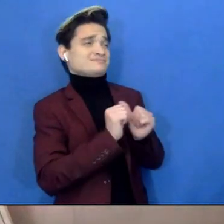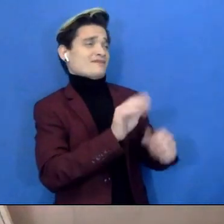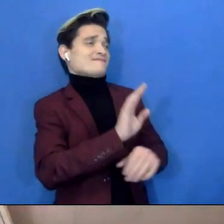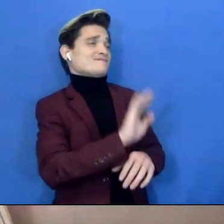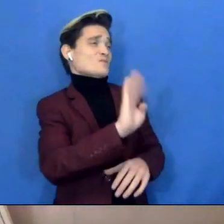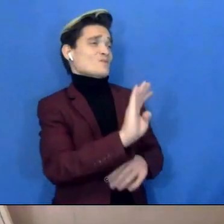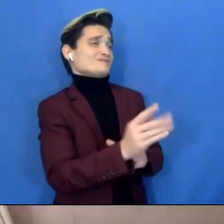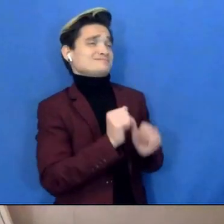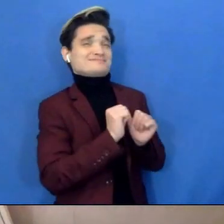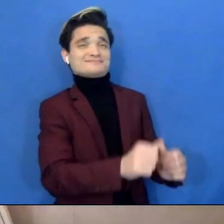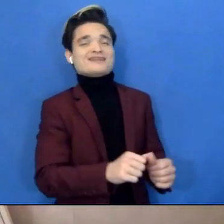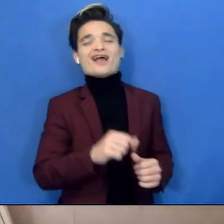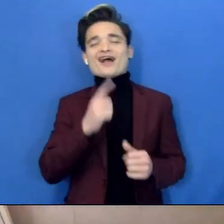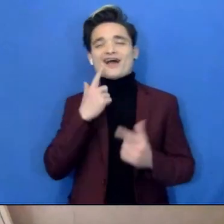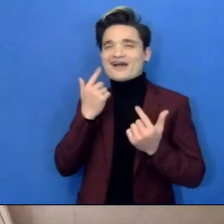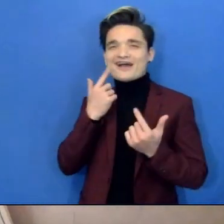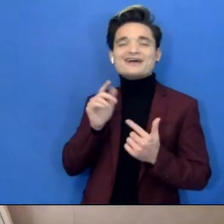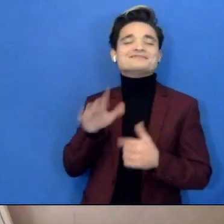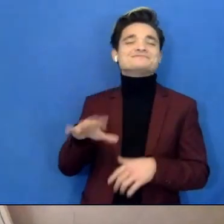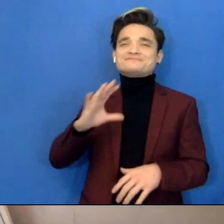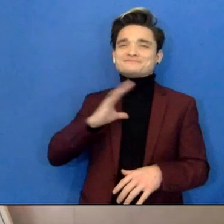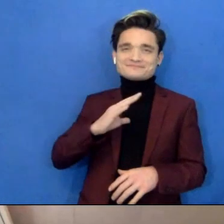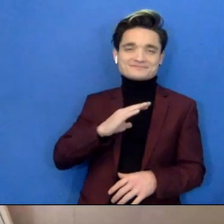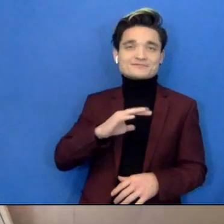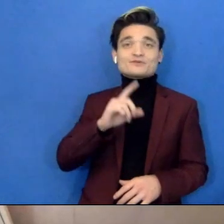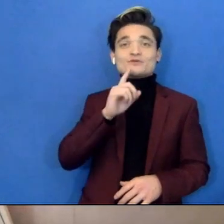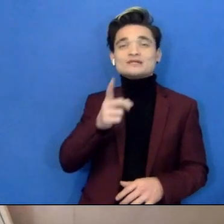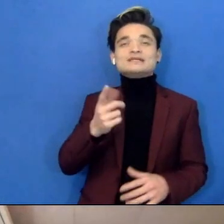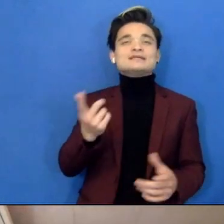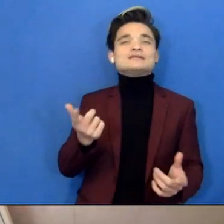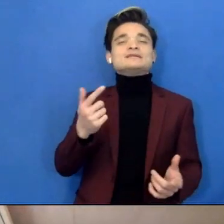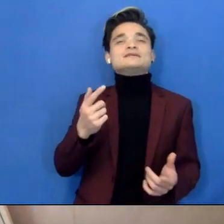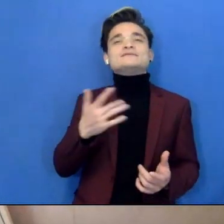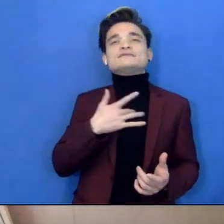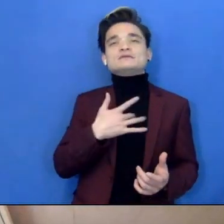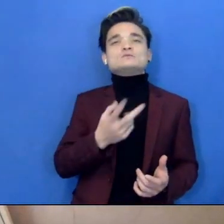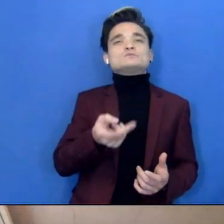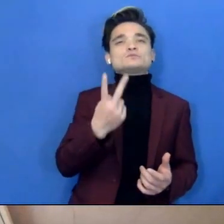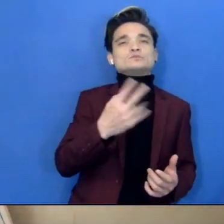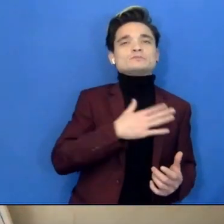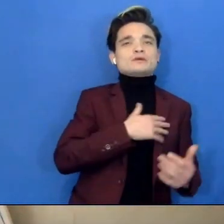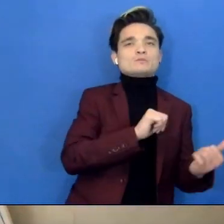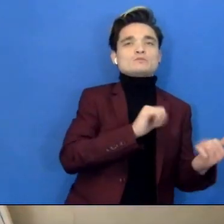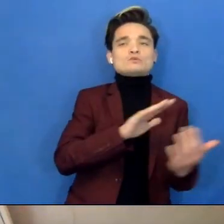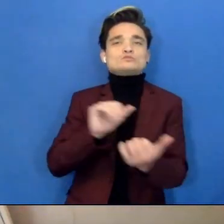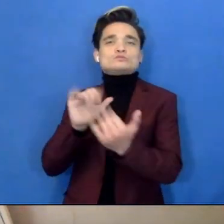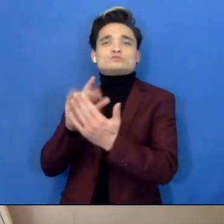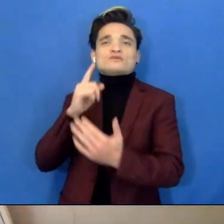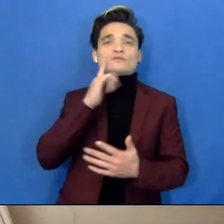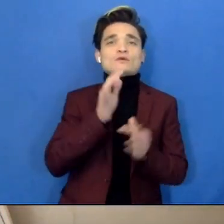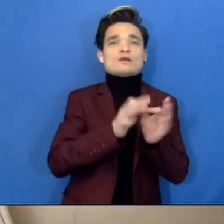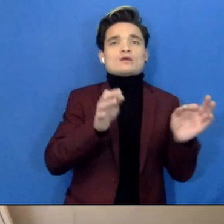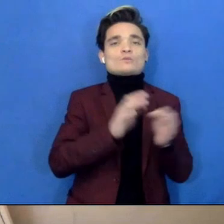think there are two different ways in which we can use language to create our characters, right? So we can either do the